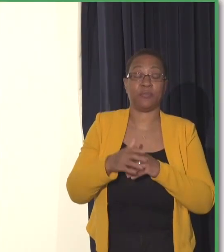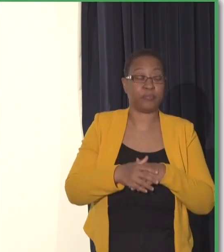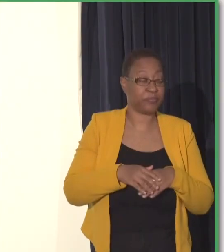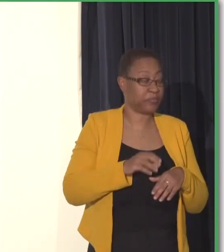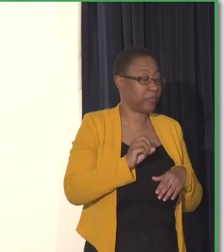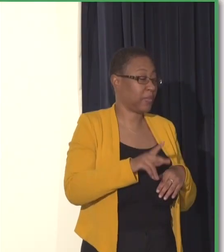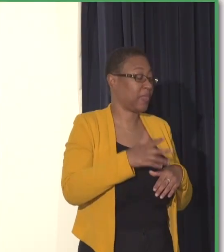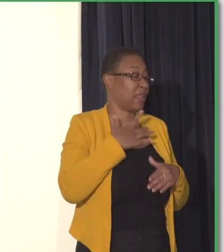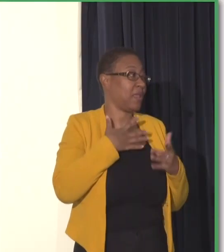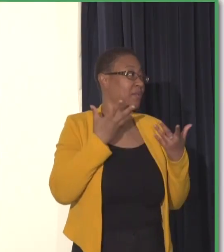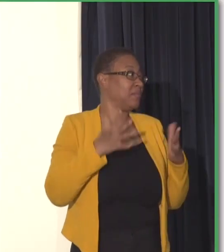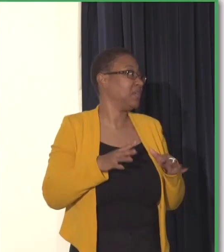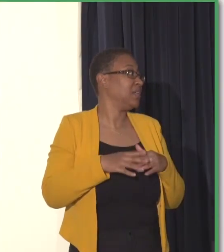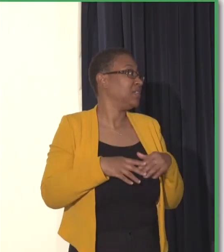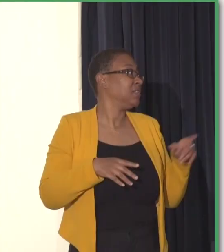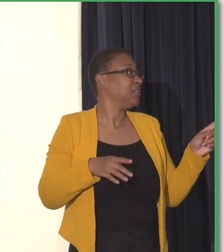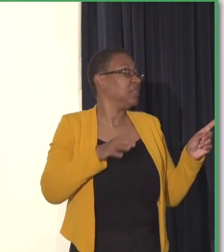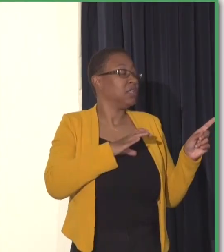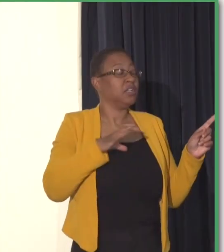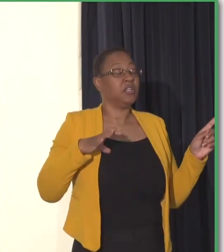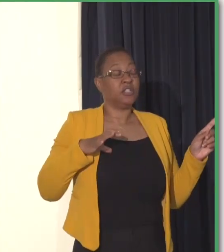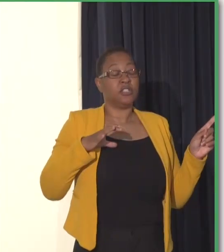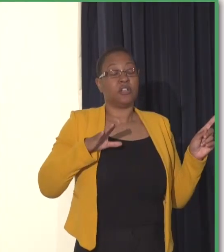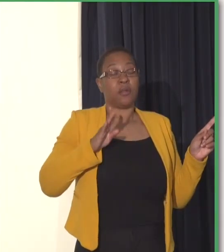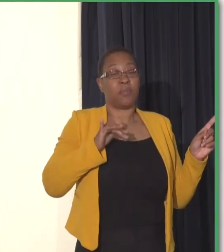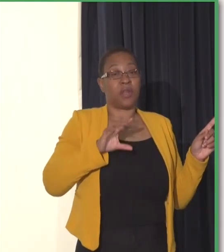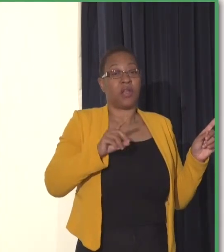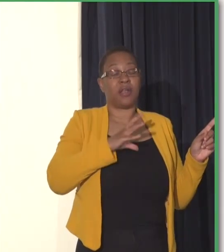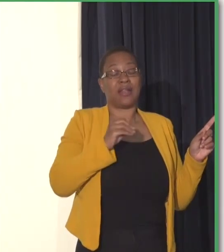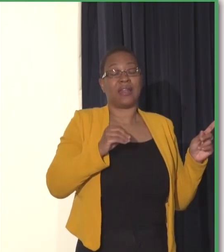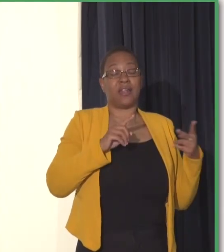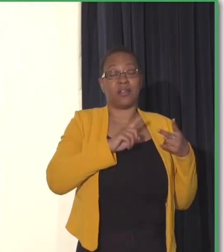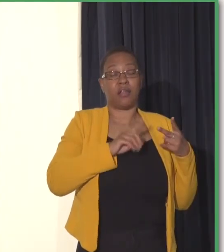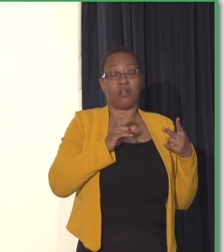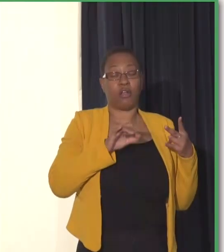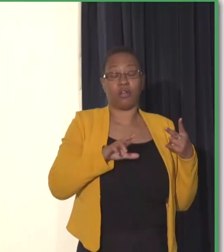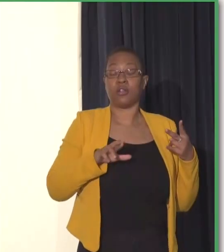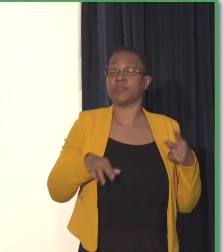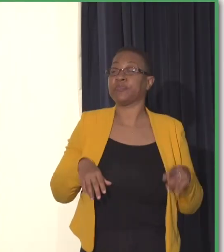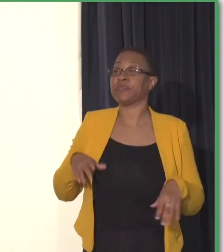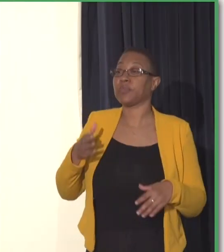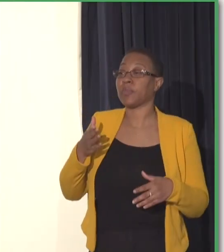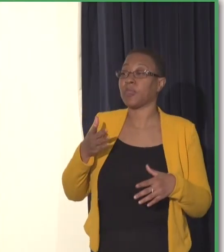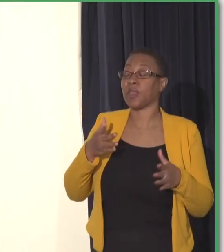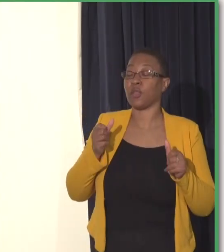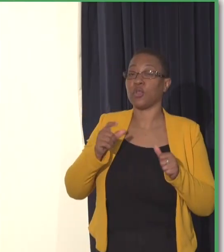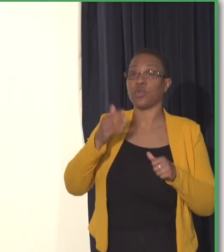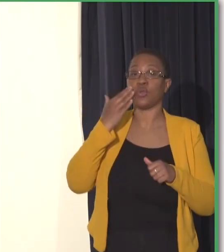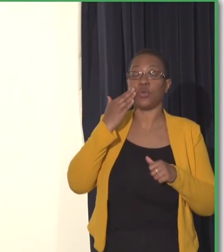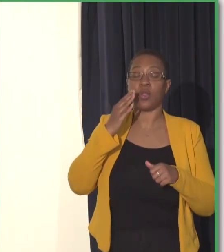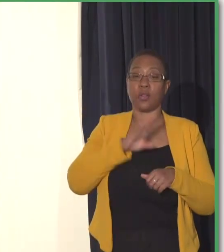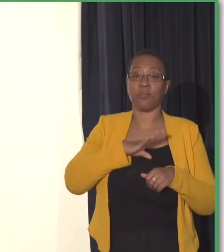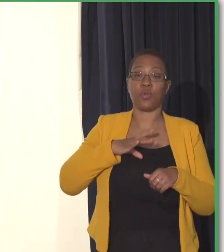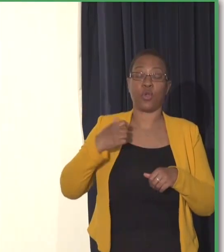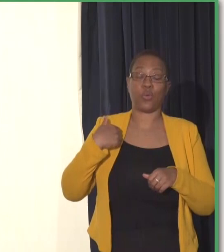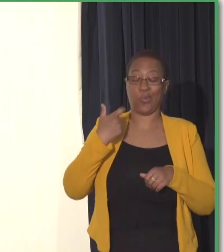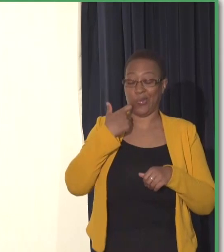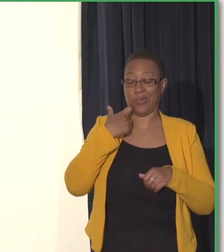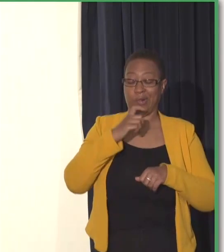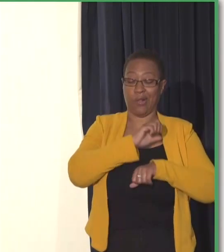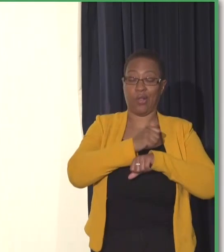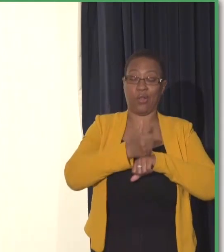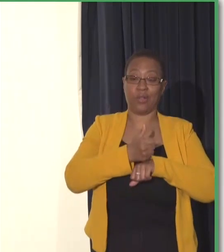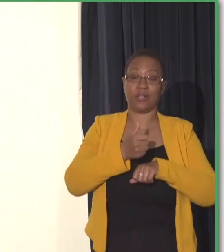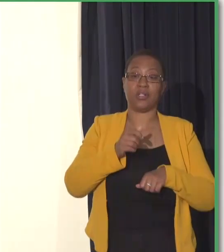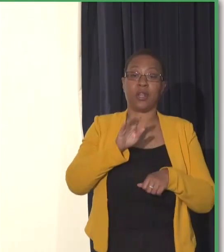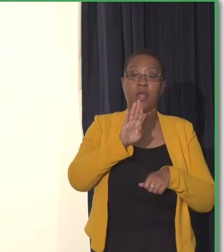Okay. Commissioner Bernard, then Commissioner Carter. Just quickly, as you probably know, the board, we just authorized a